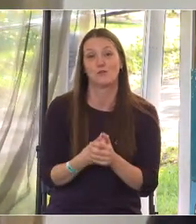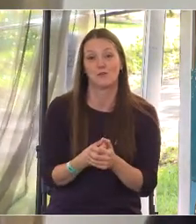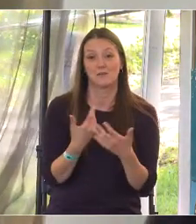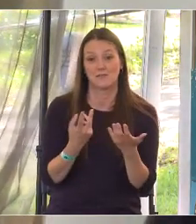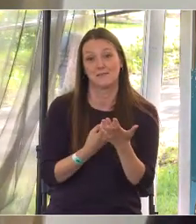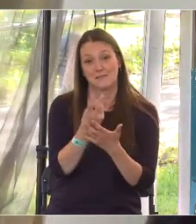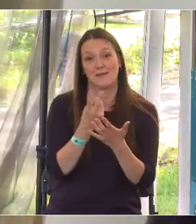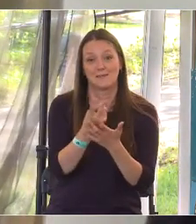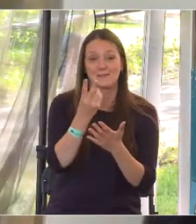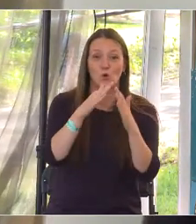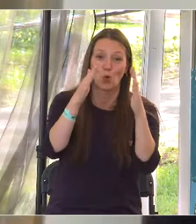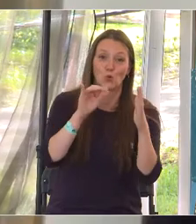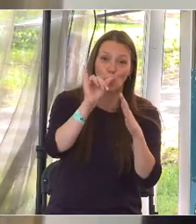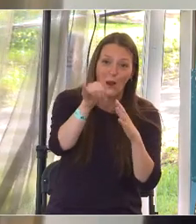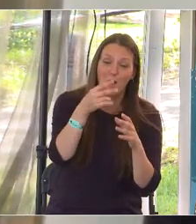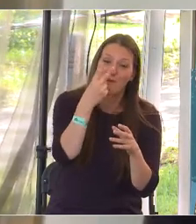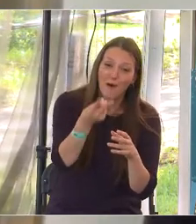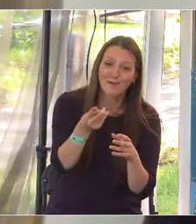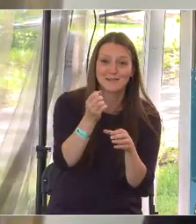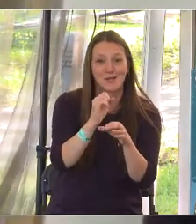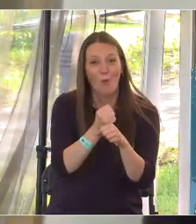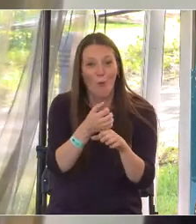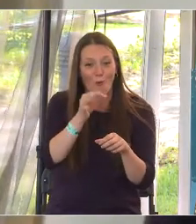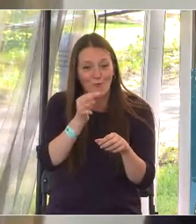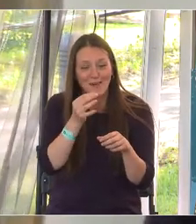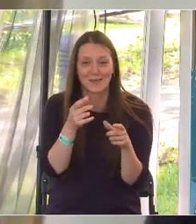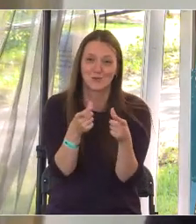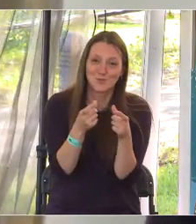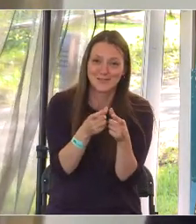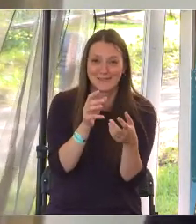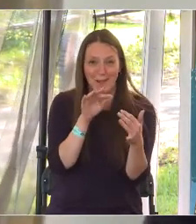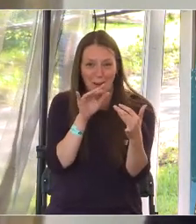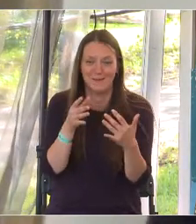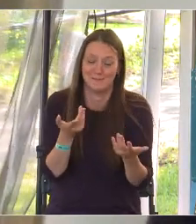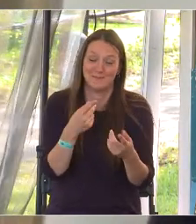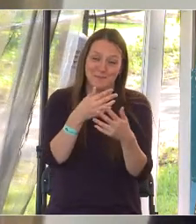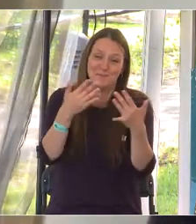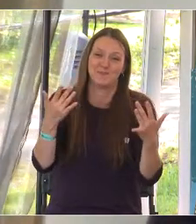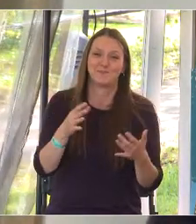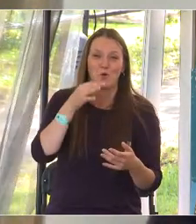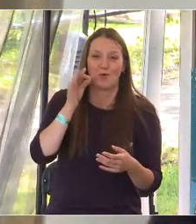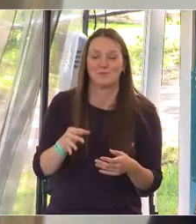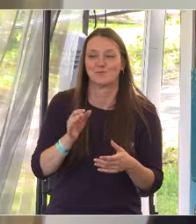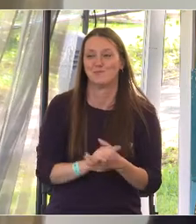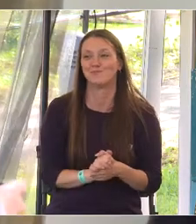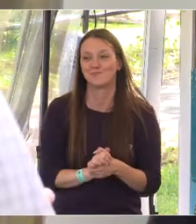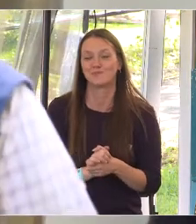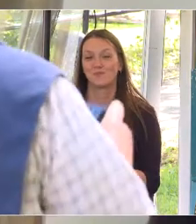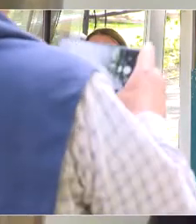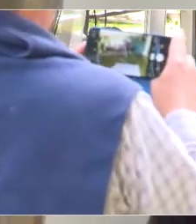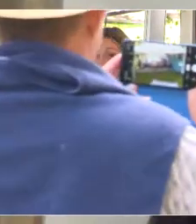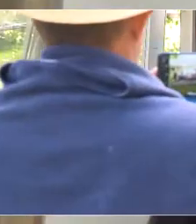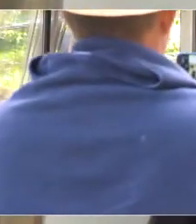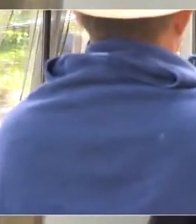talk to them about and talk to them and to get to them. So, just before I ask you a follow up question right there as well,